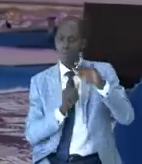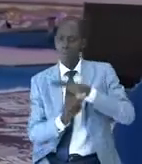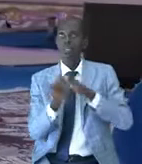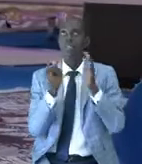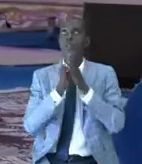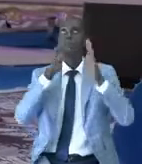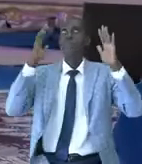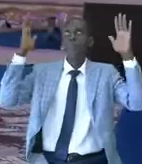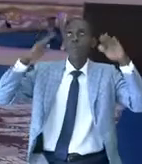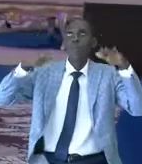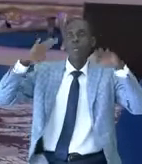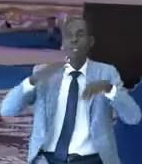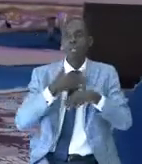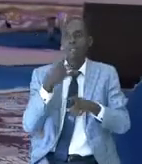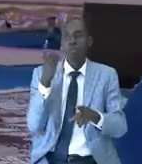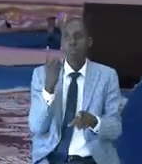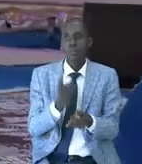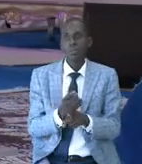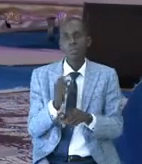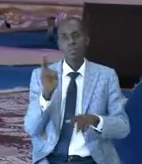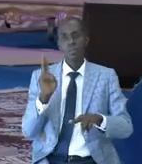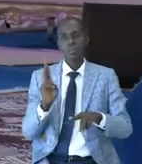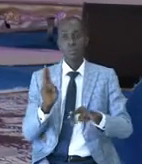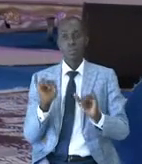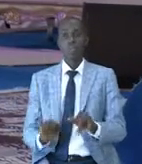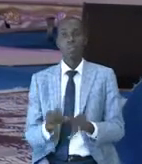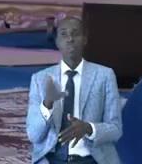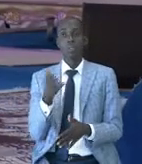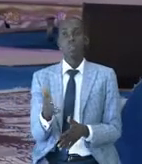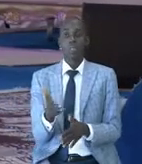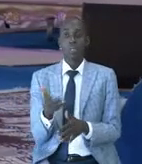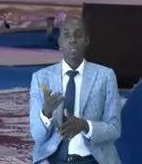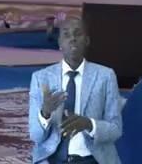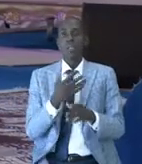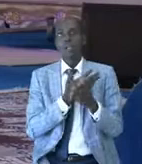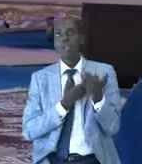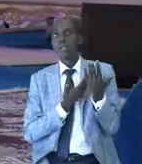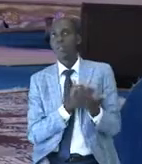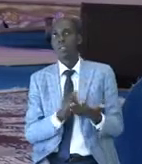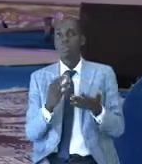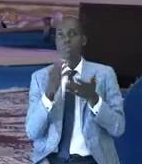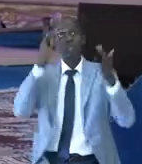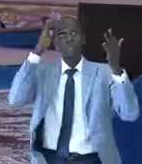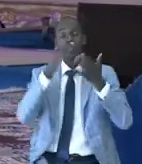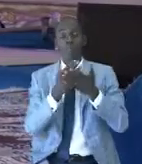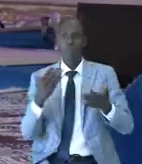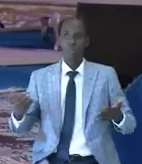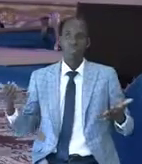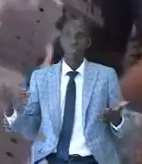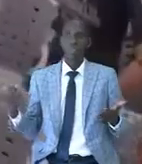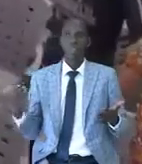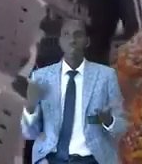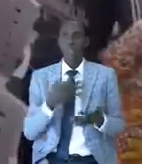just stay like that cool. With faith, expecting something, something must